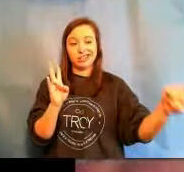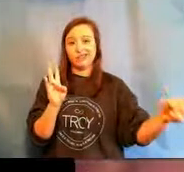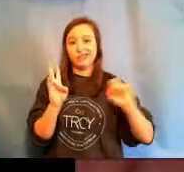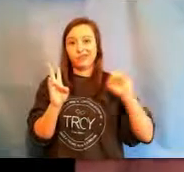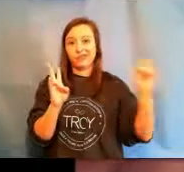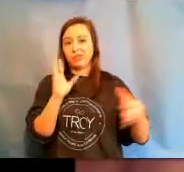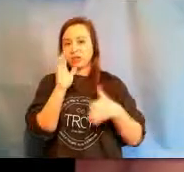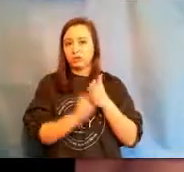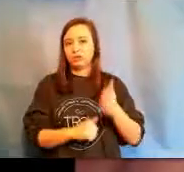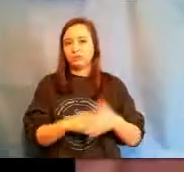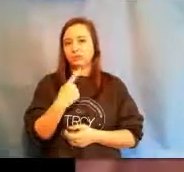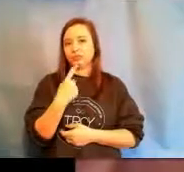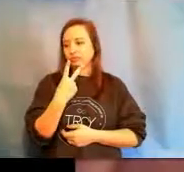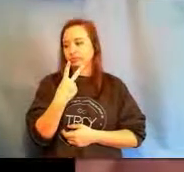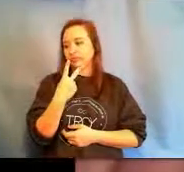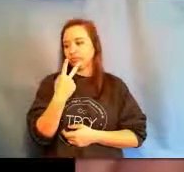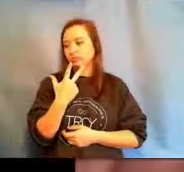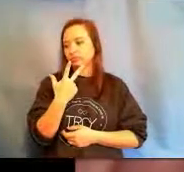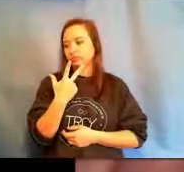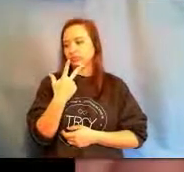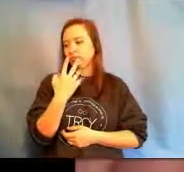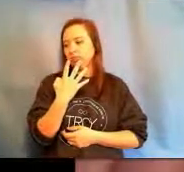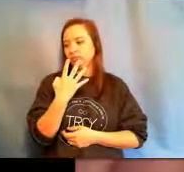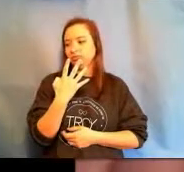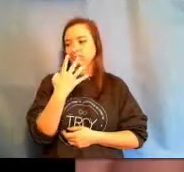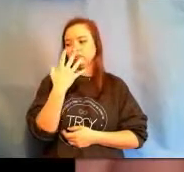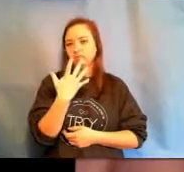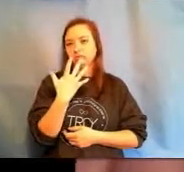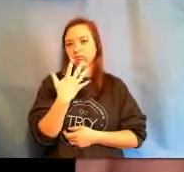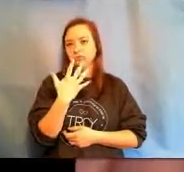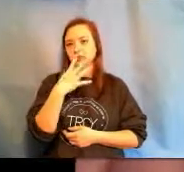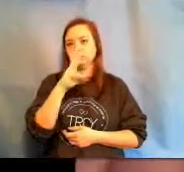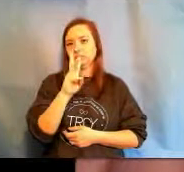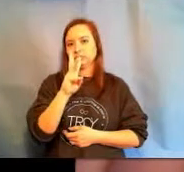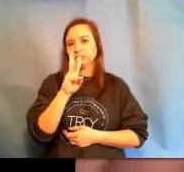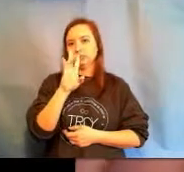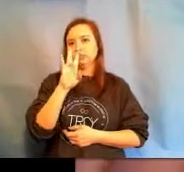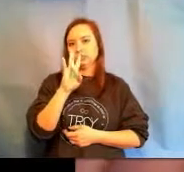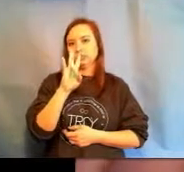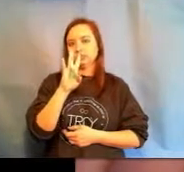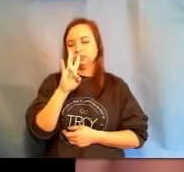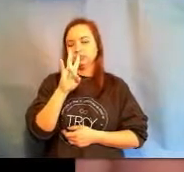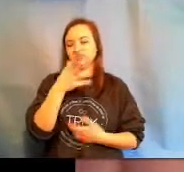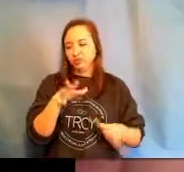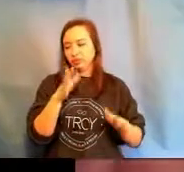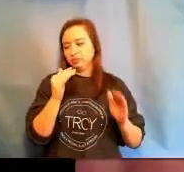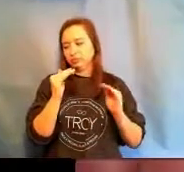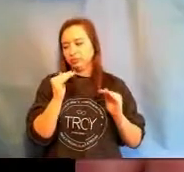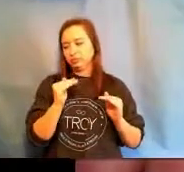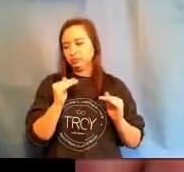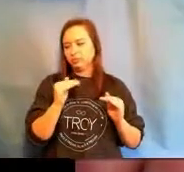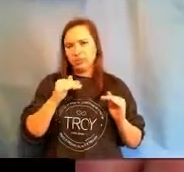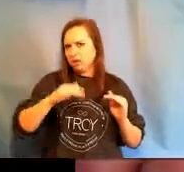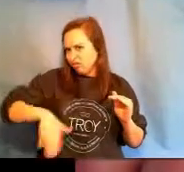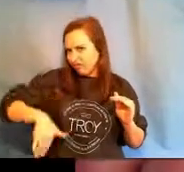John first. So 1, 2, 3, 4, 5, 6, 7. But I'm